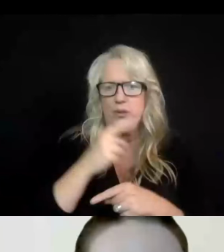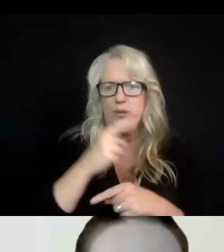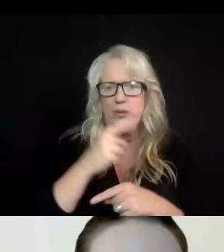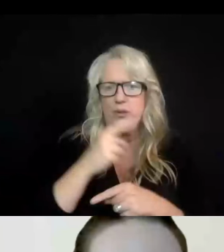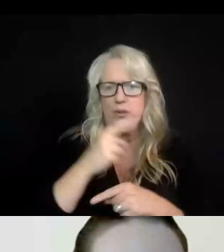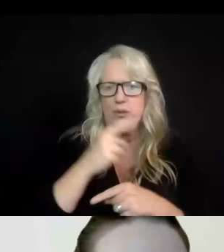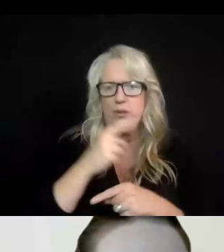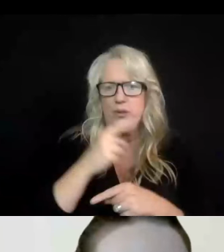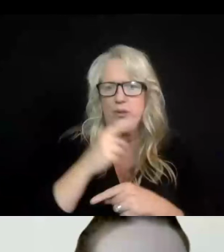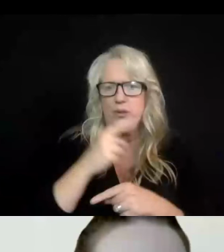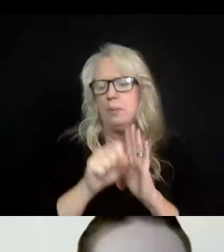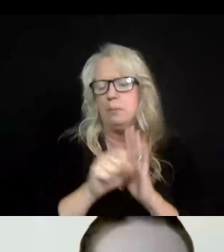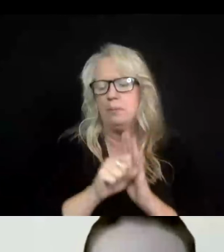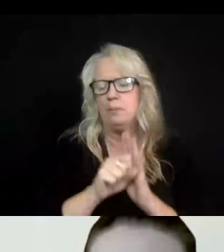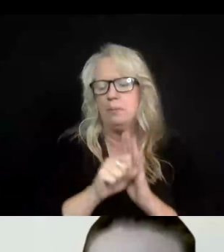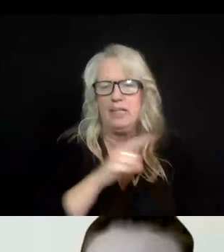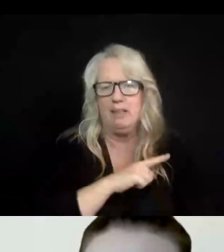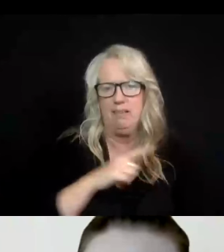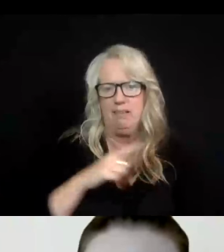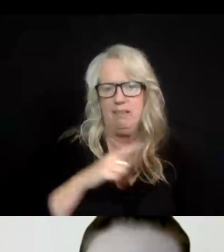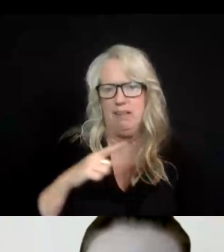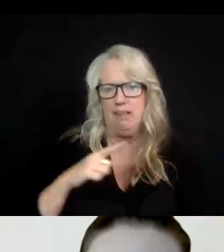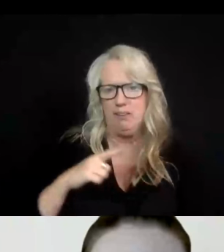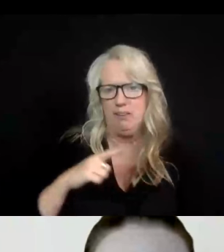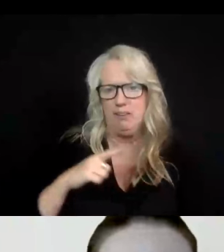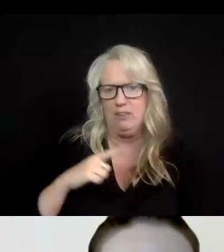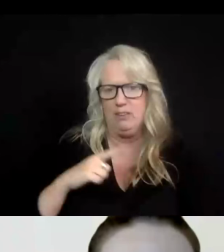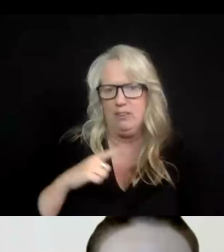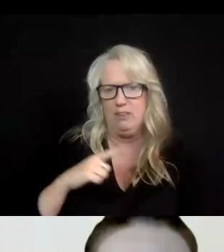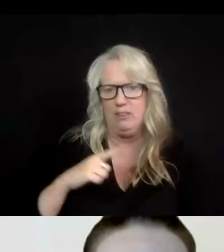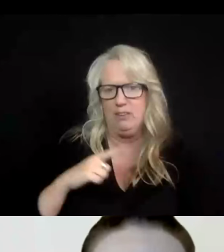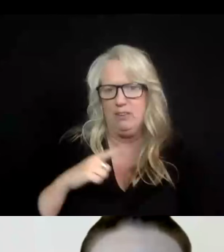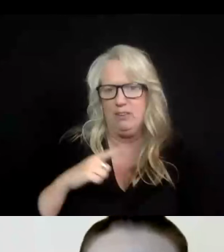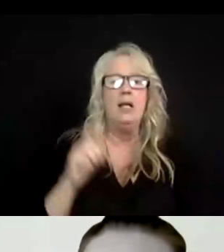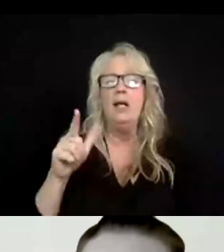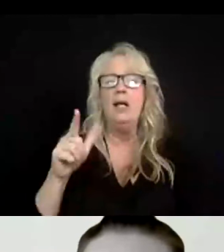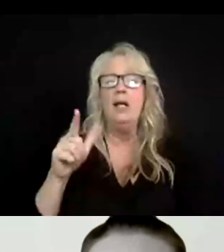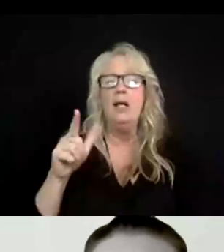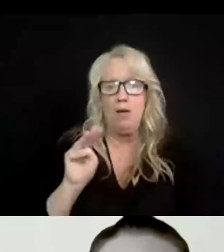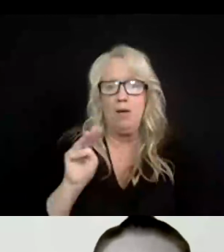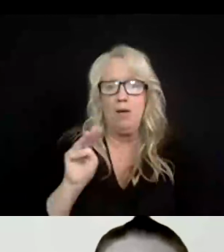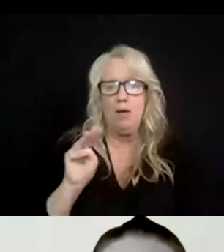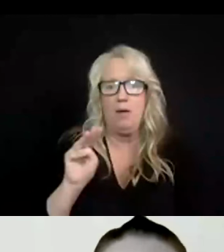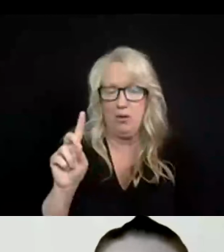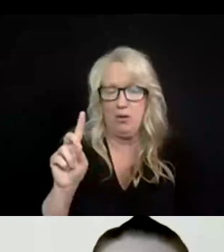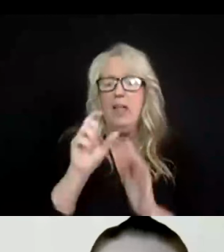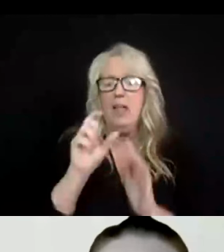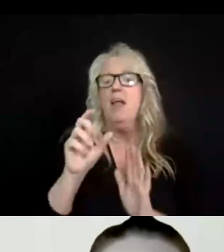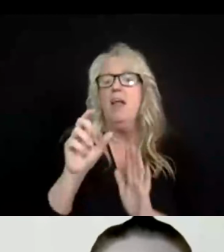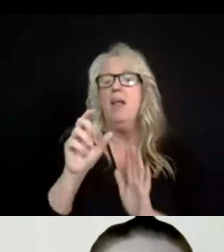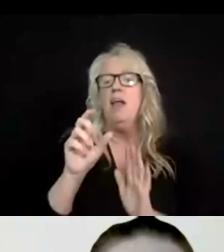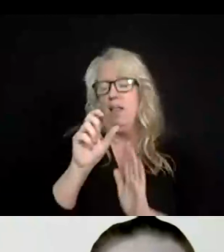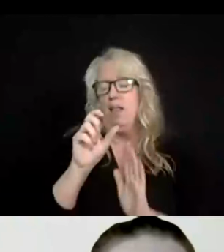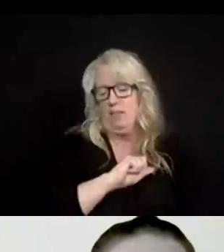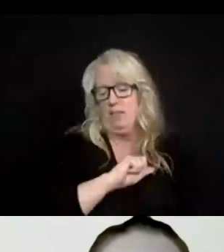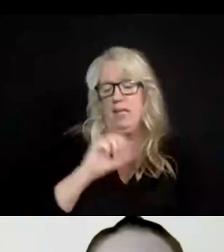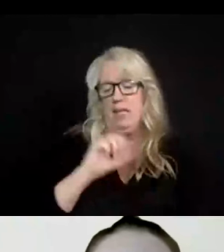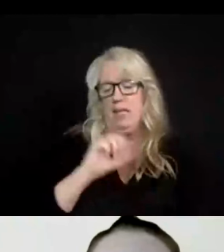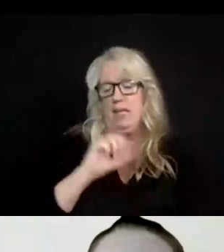legislative highlights. And I wanted to start in Maryland and note that Senate Bill 3 has passed both chambers